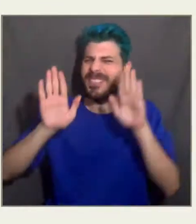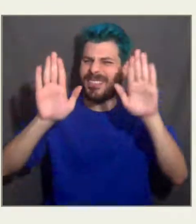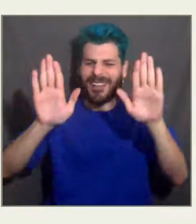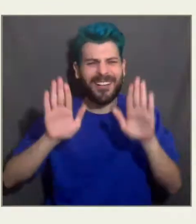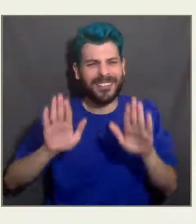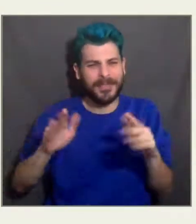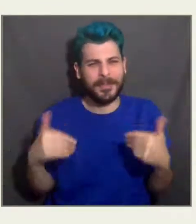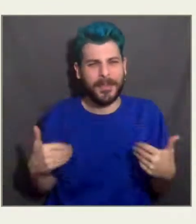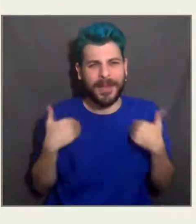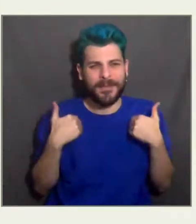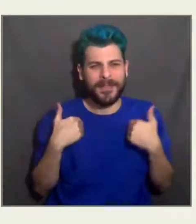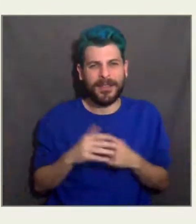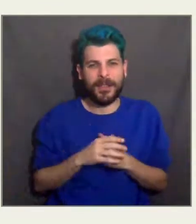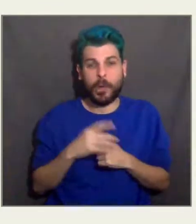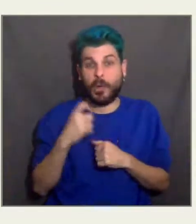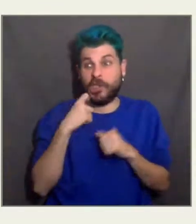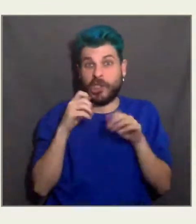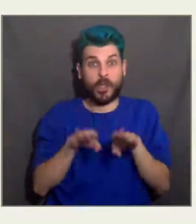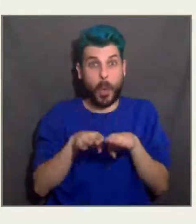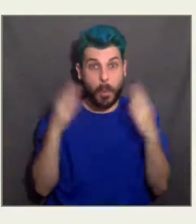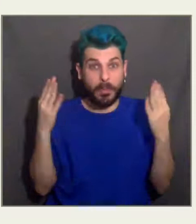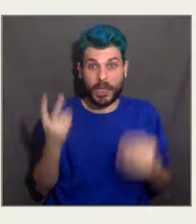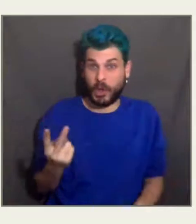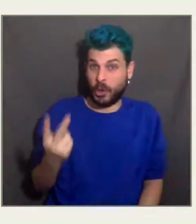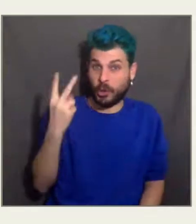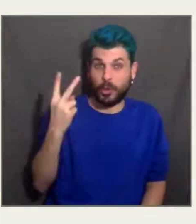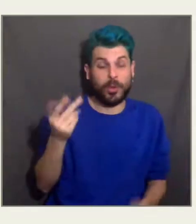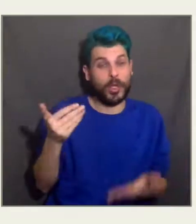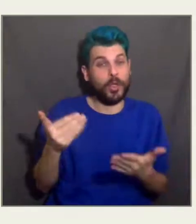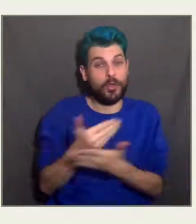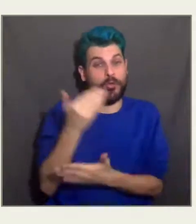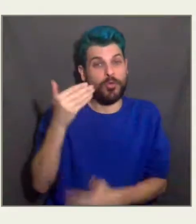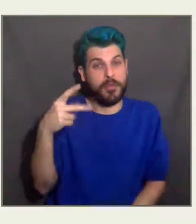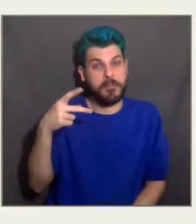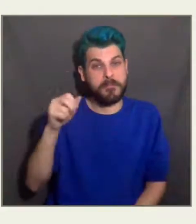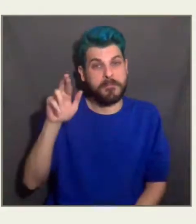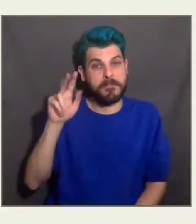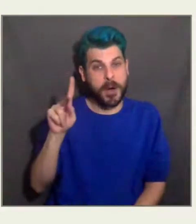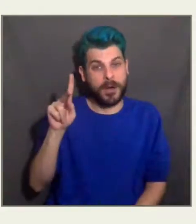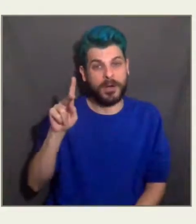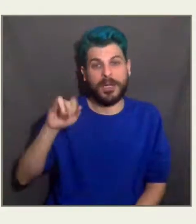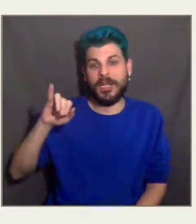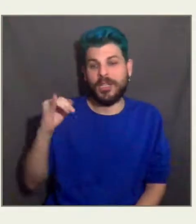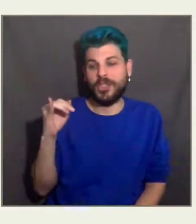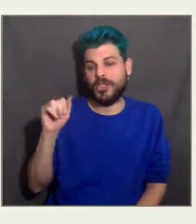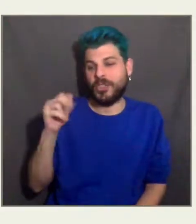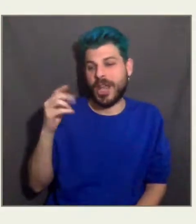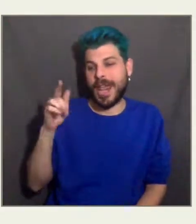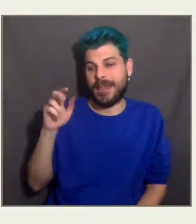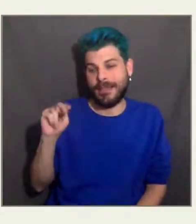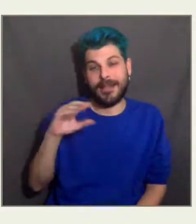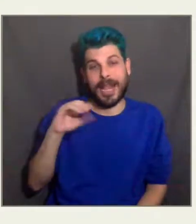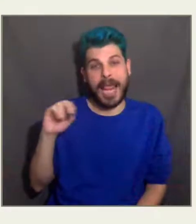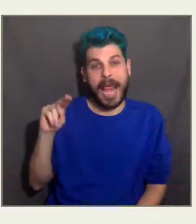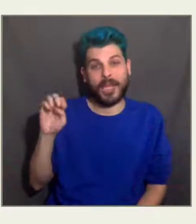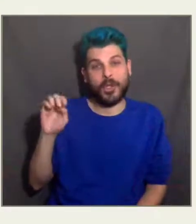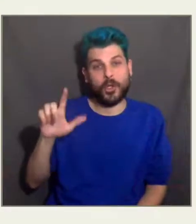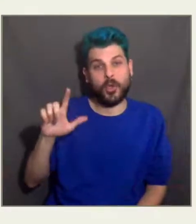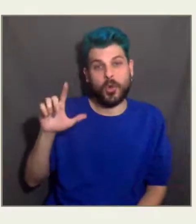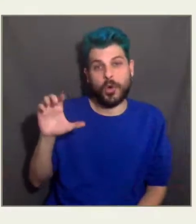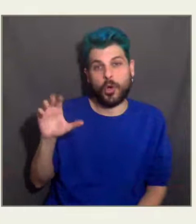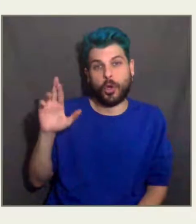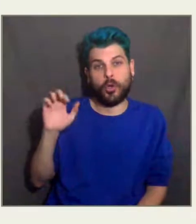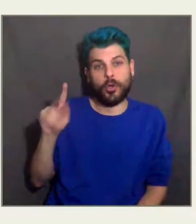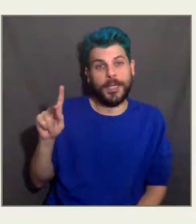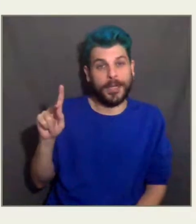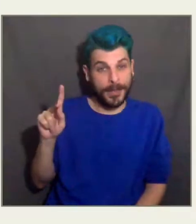just opened up 2 new parks within our system, Chehalem Ridge and Newell Creek Canyon. So we have